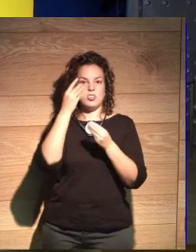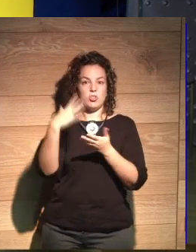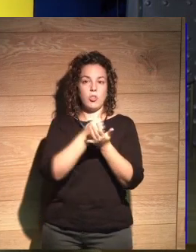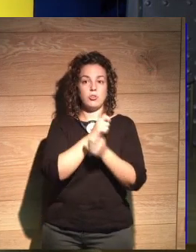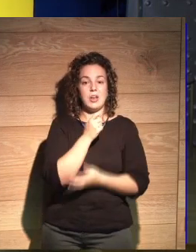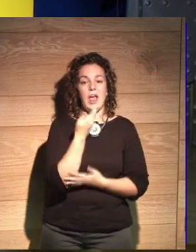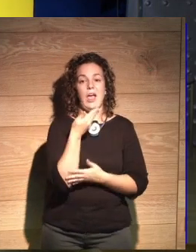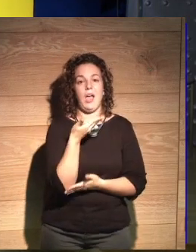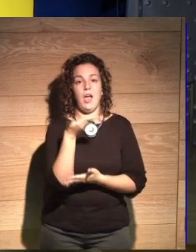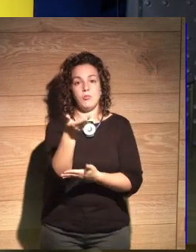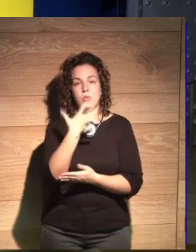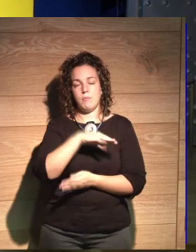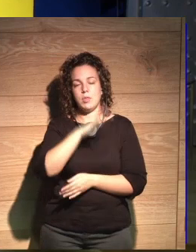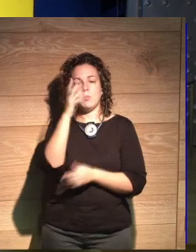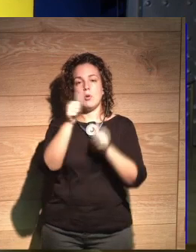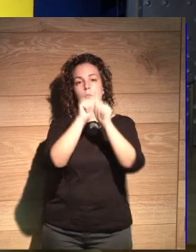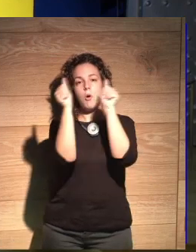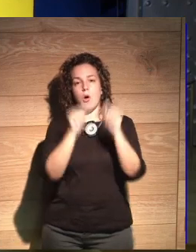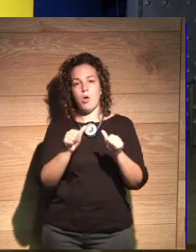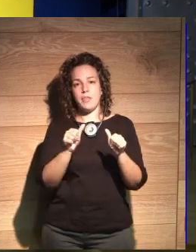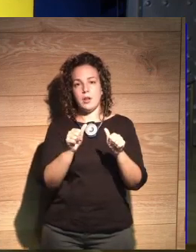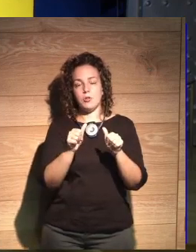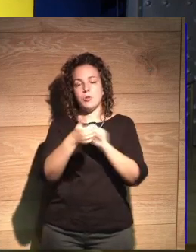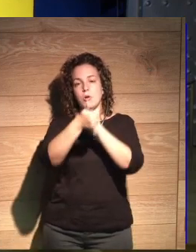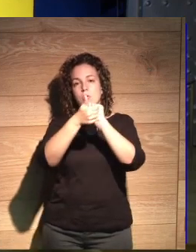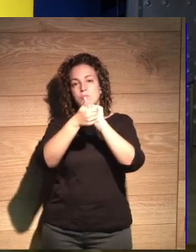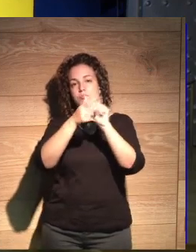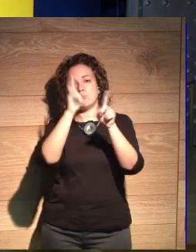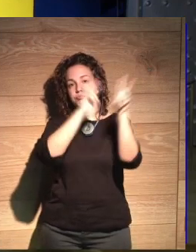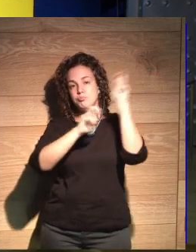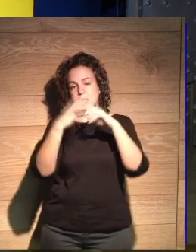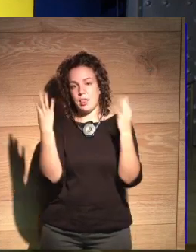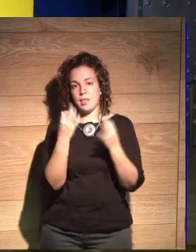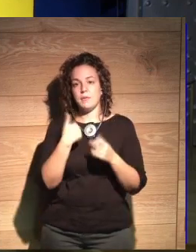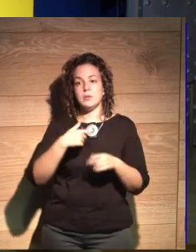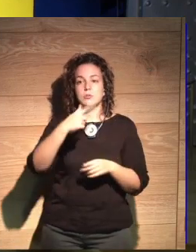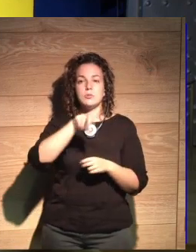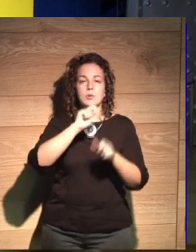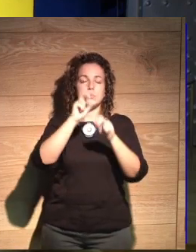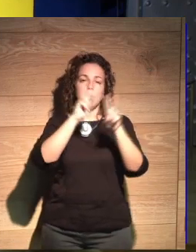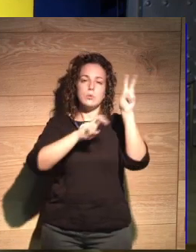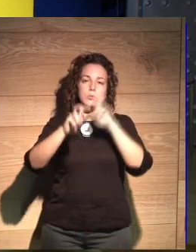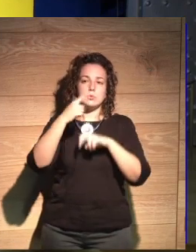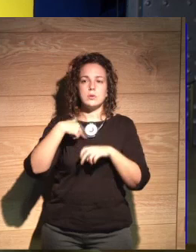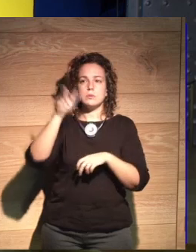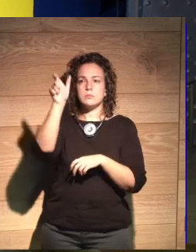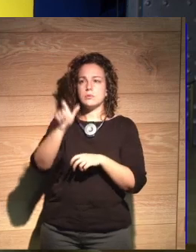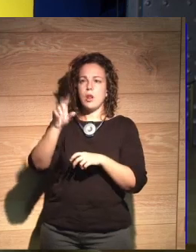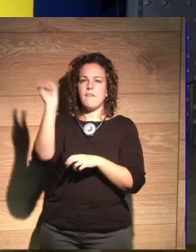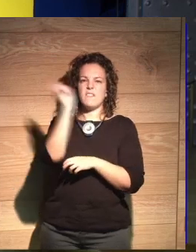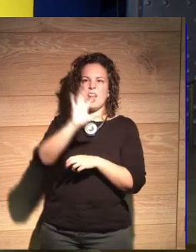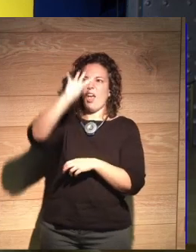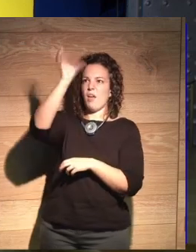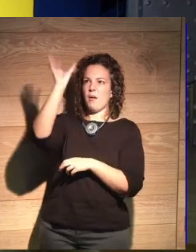those six-legged creatures with green horns on the planet Mars to help us for solving our